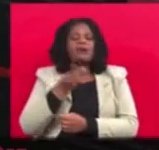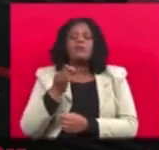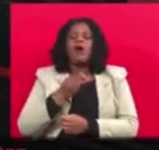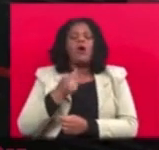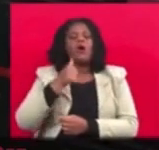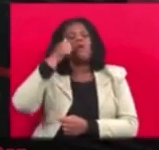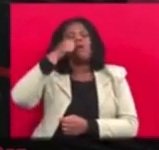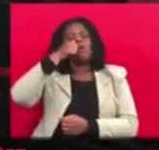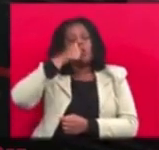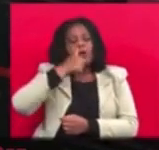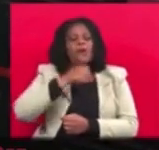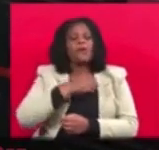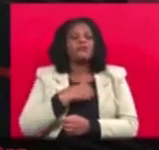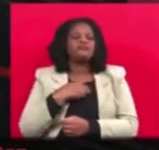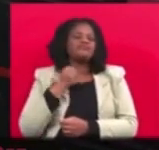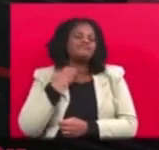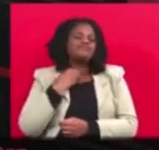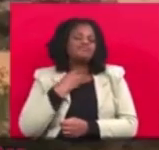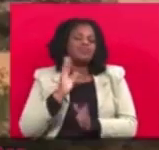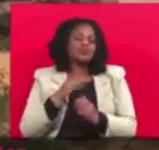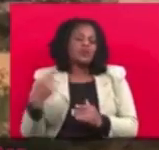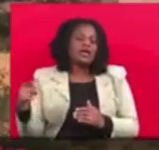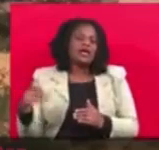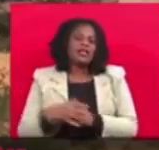Let's hear her speak.